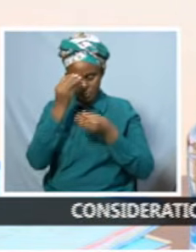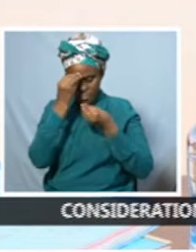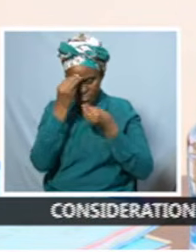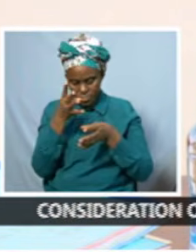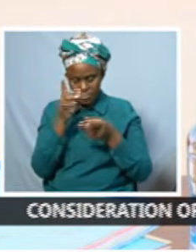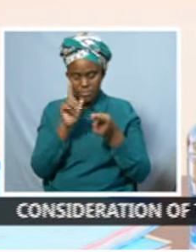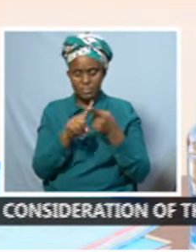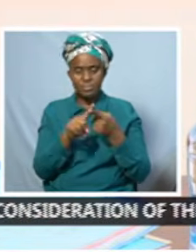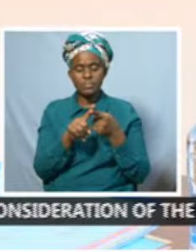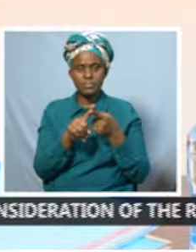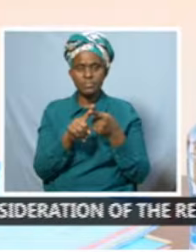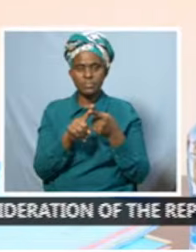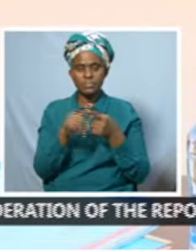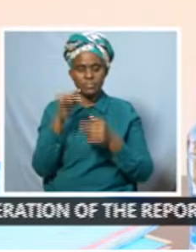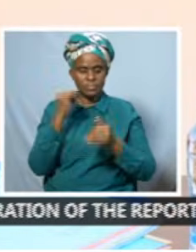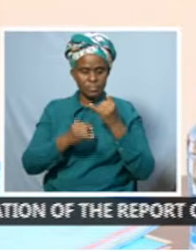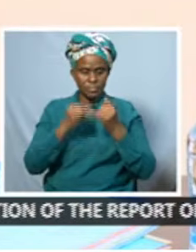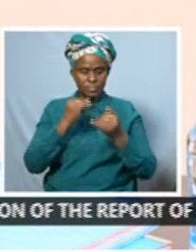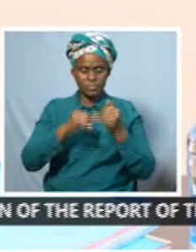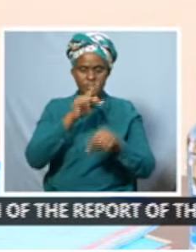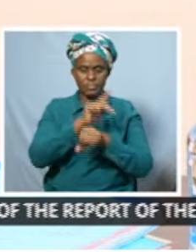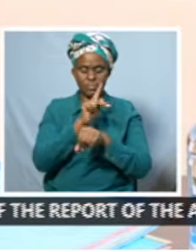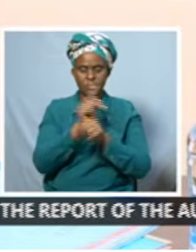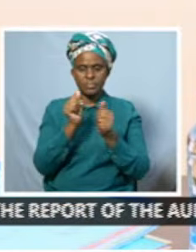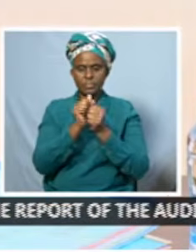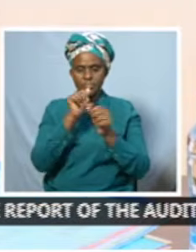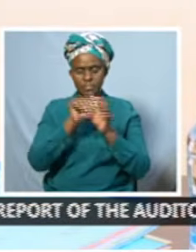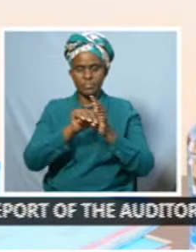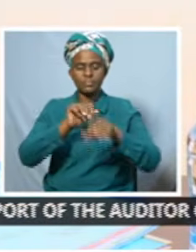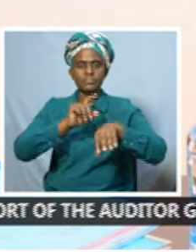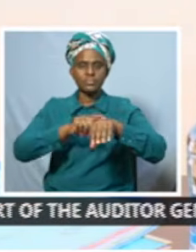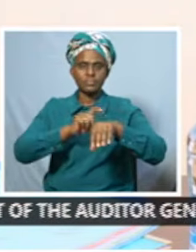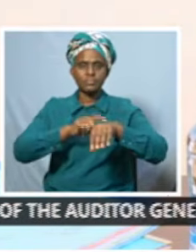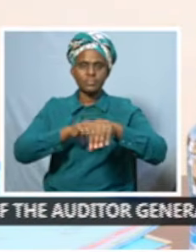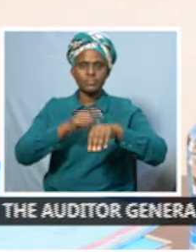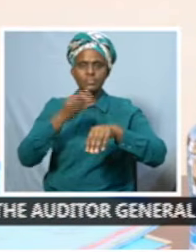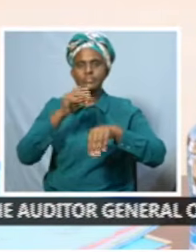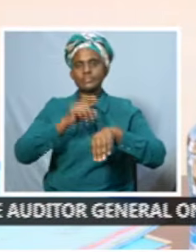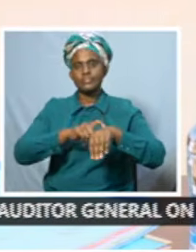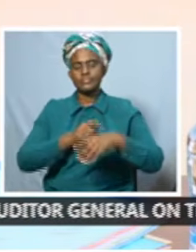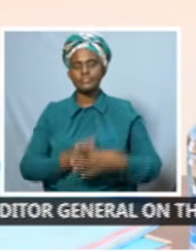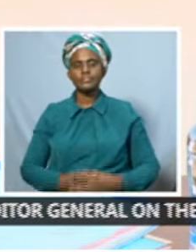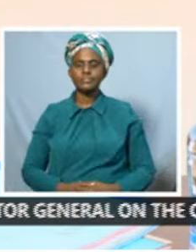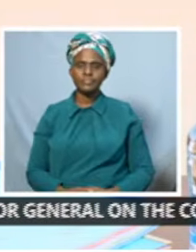to complete projects within the contracted period of time.